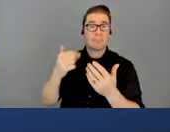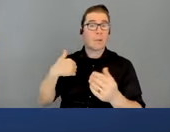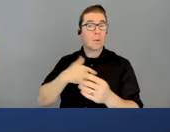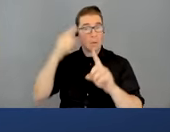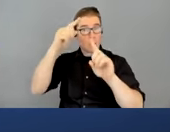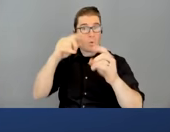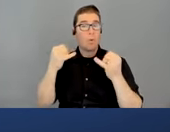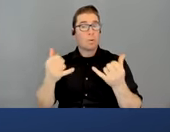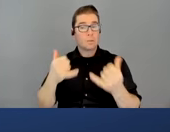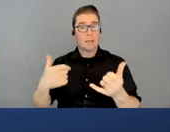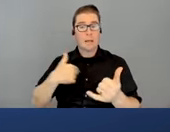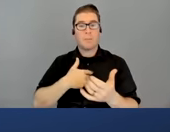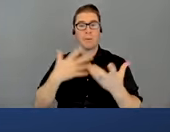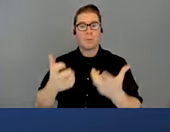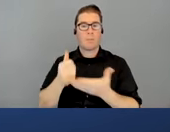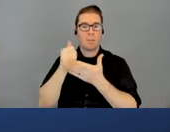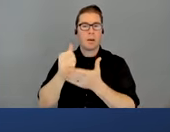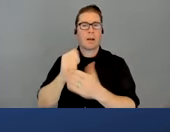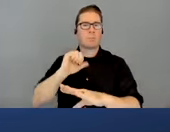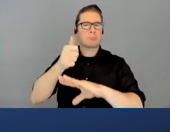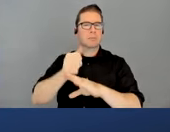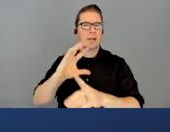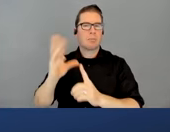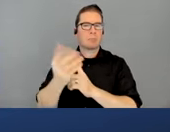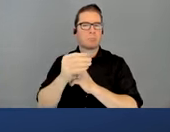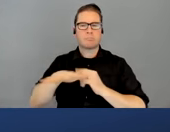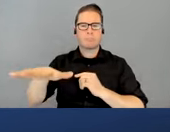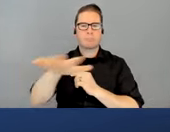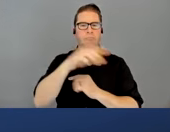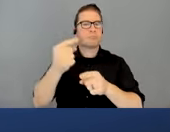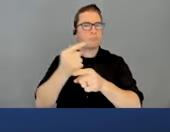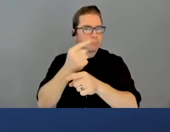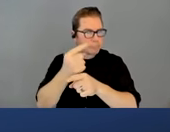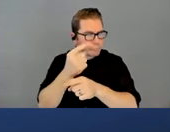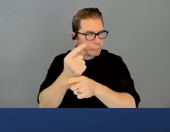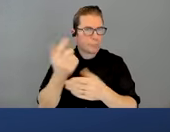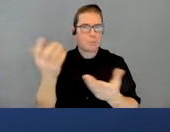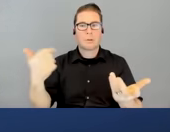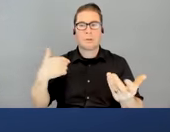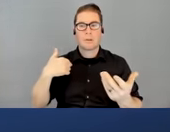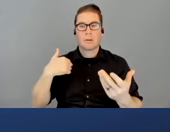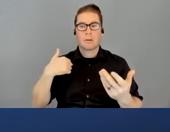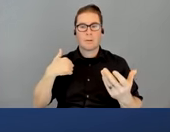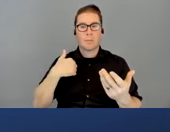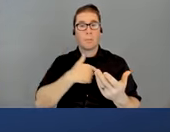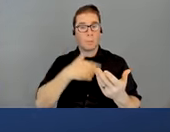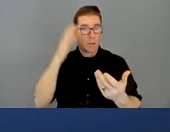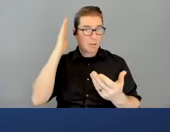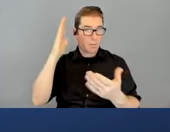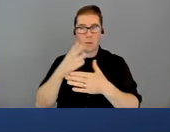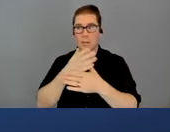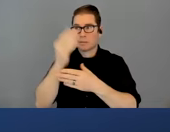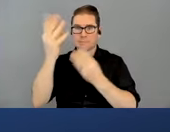welcoming structured learning environment, to share promising practices related to classroom management,